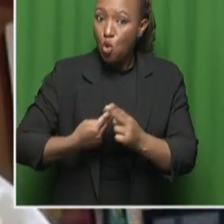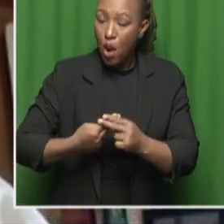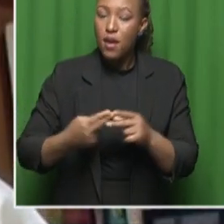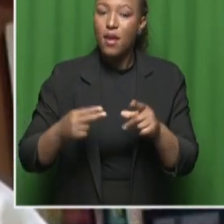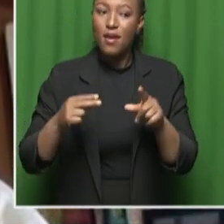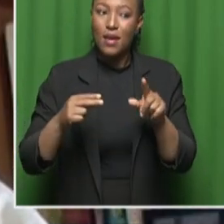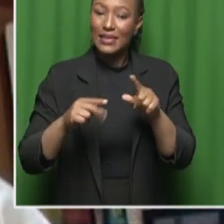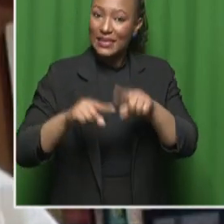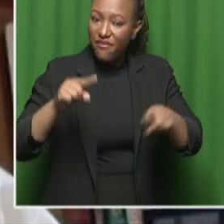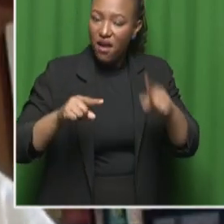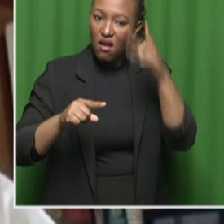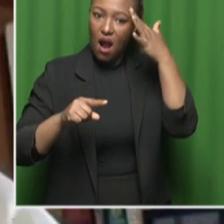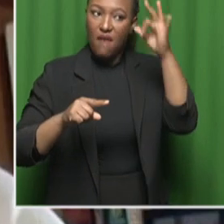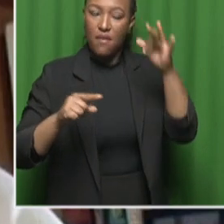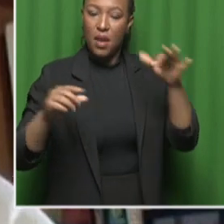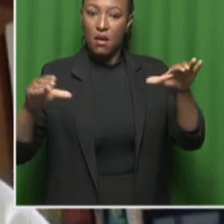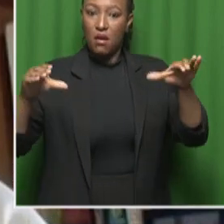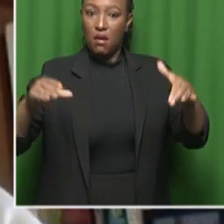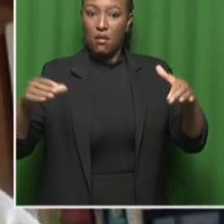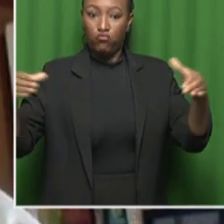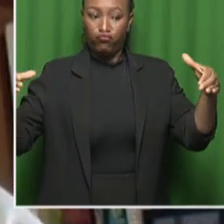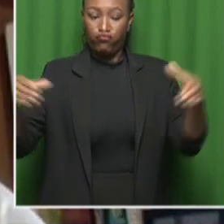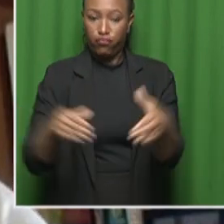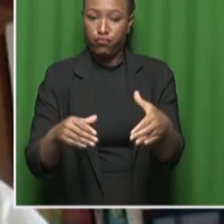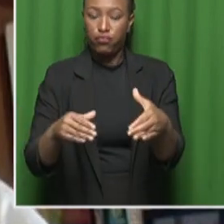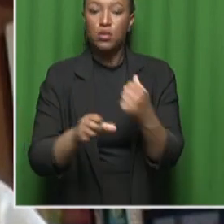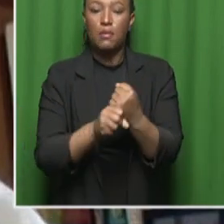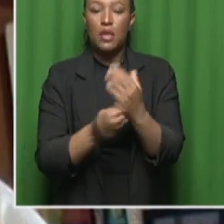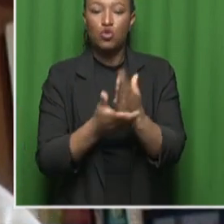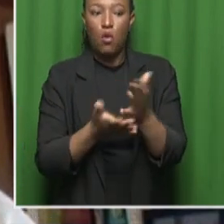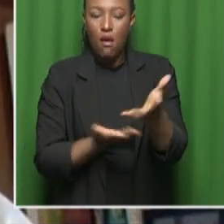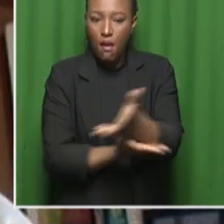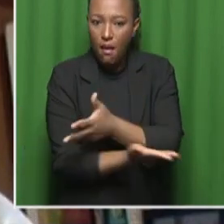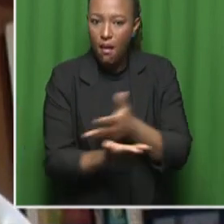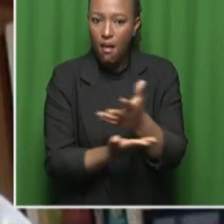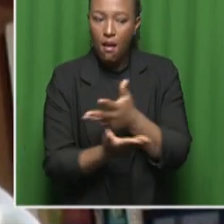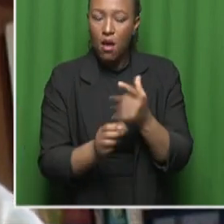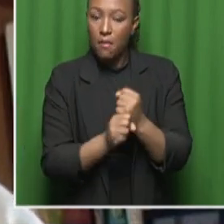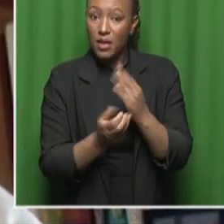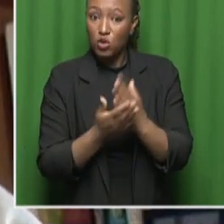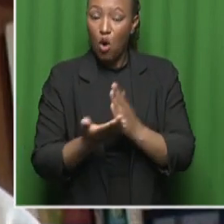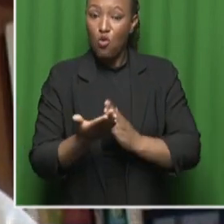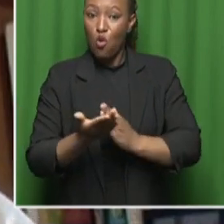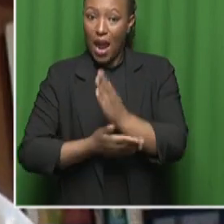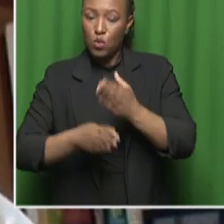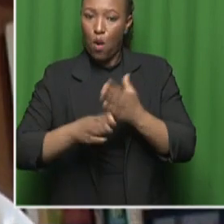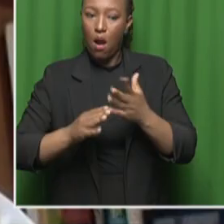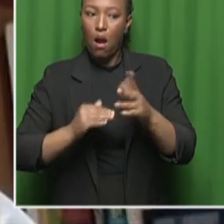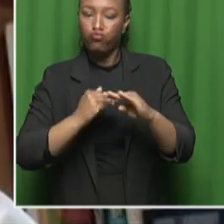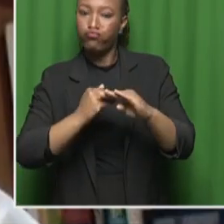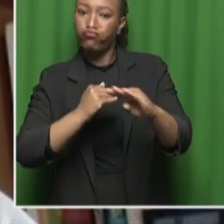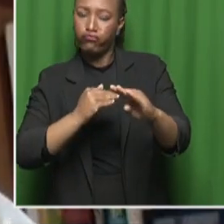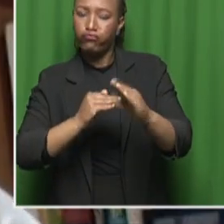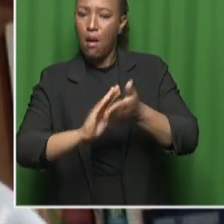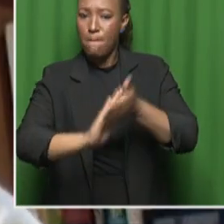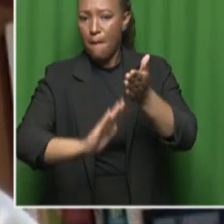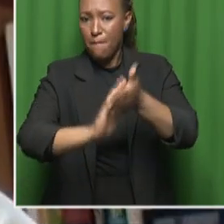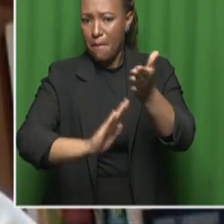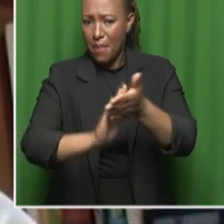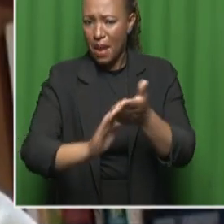together and ensure that they bring about stable contracting in terms of workers' rights. Secondly, as you know, when it came